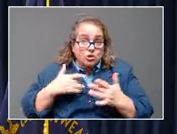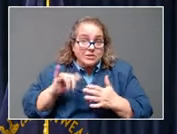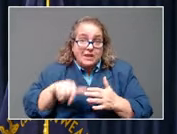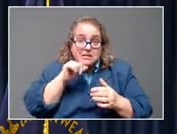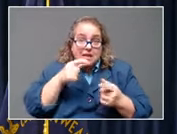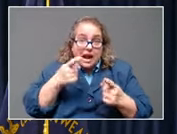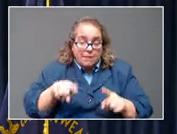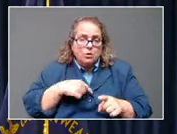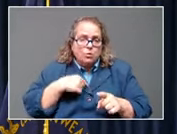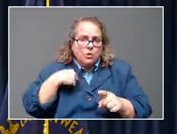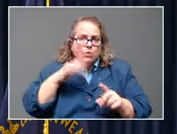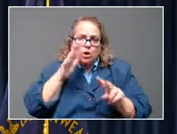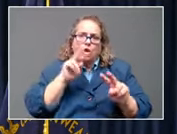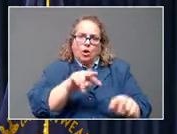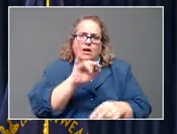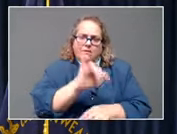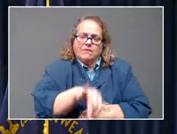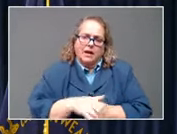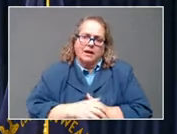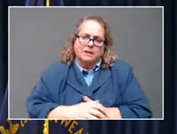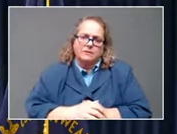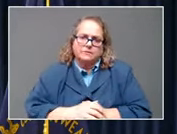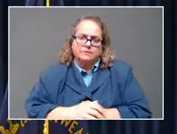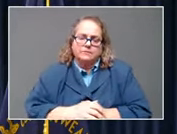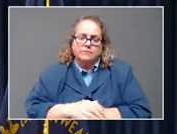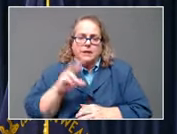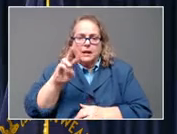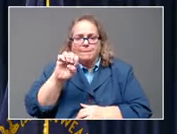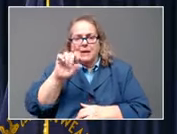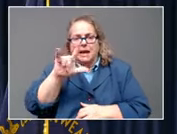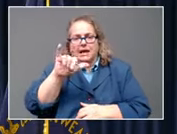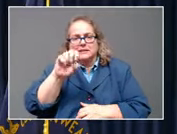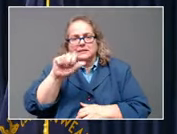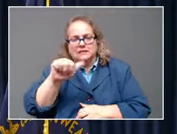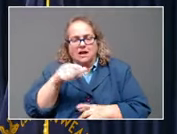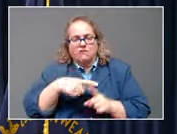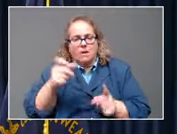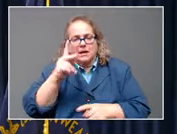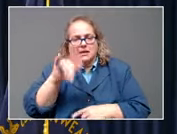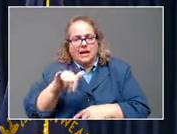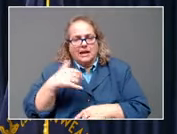at. Melissa Patrick, Kentucky Health News.